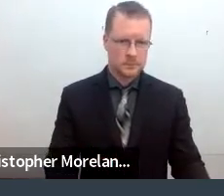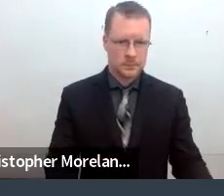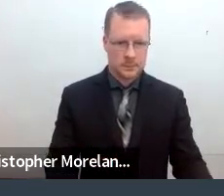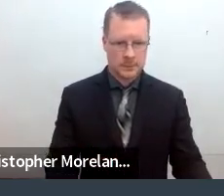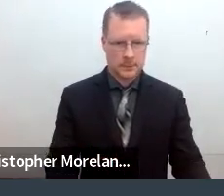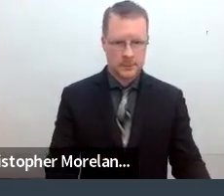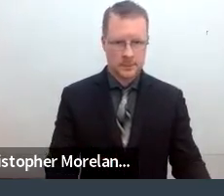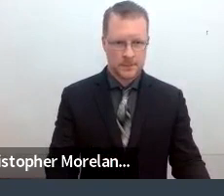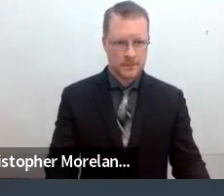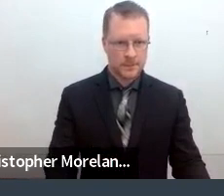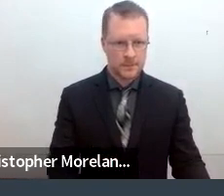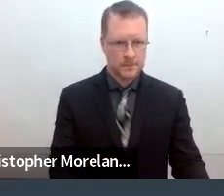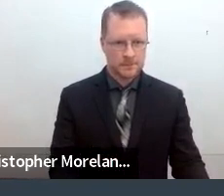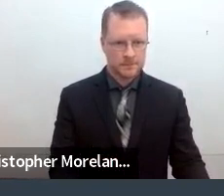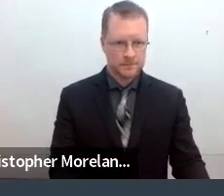medicine.